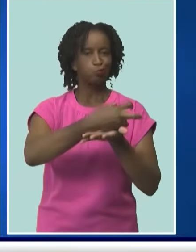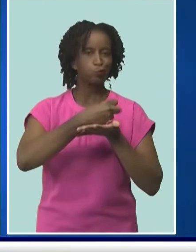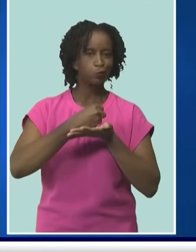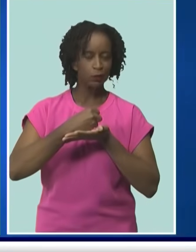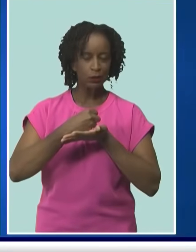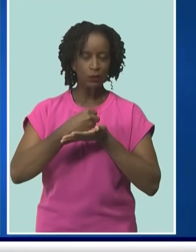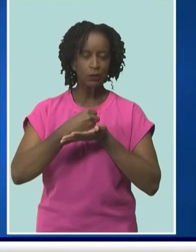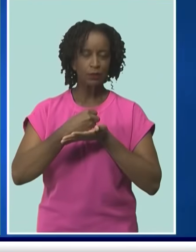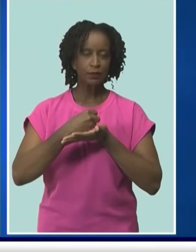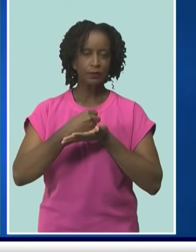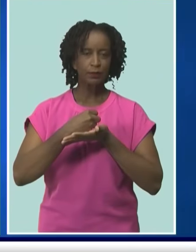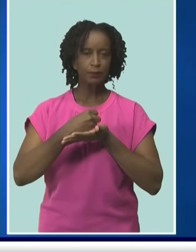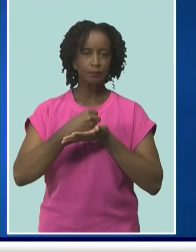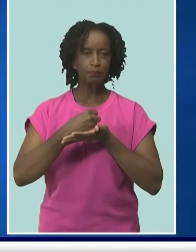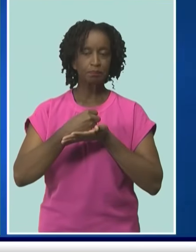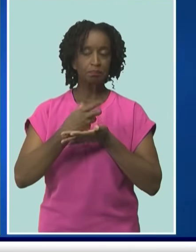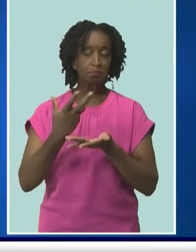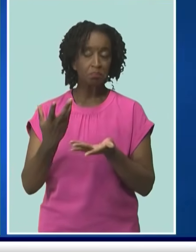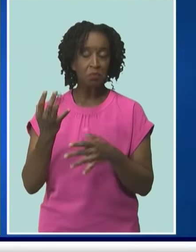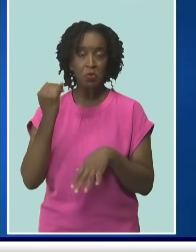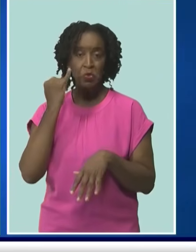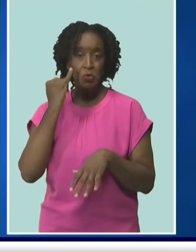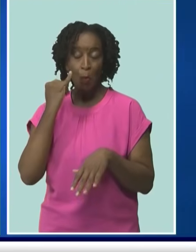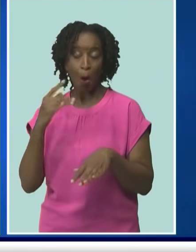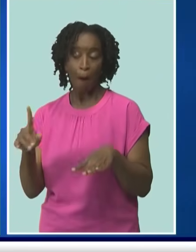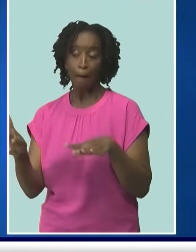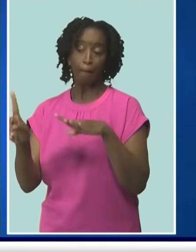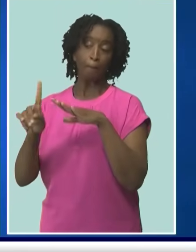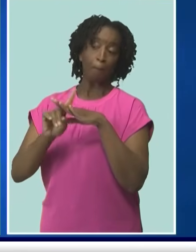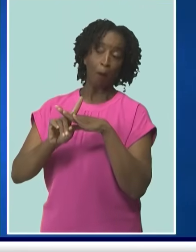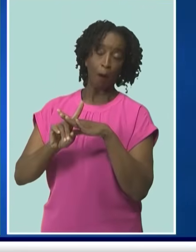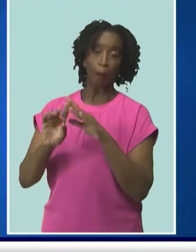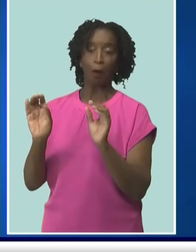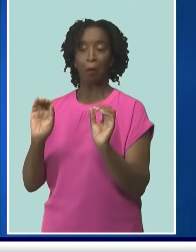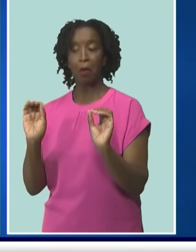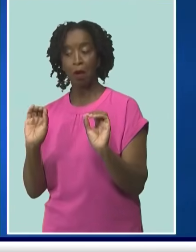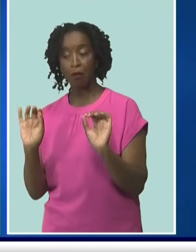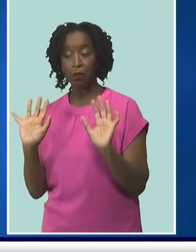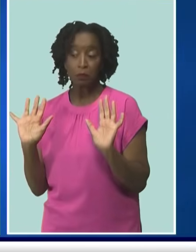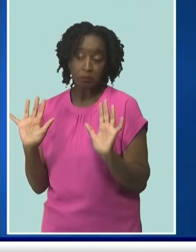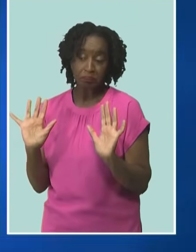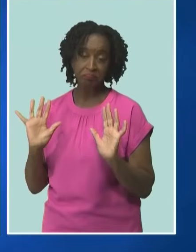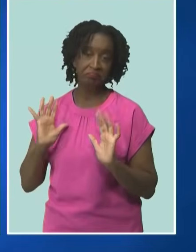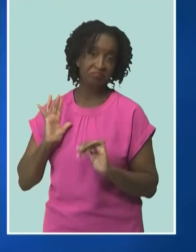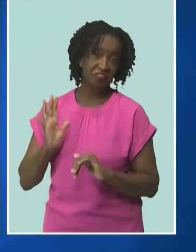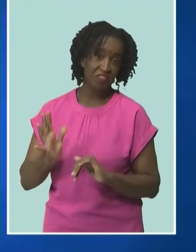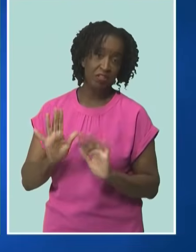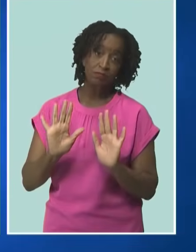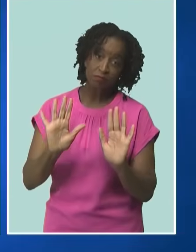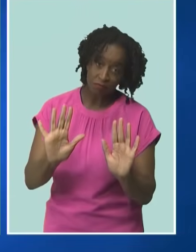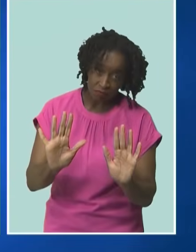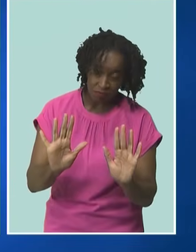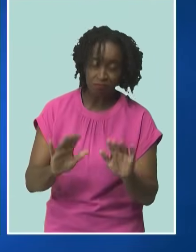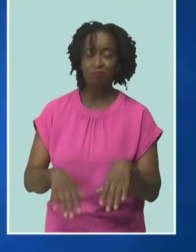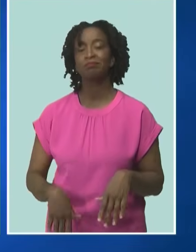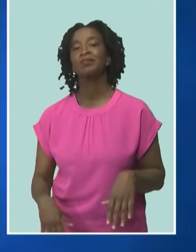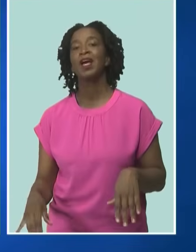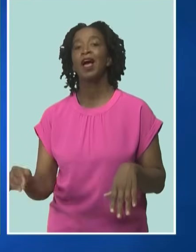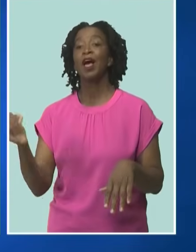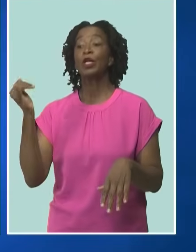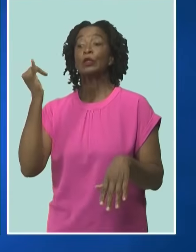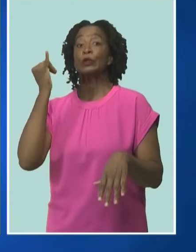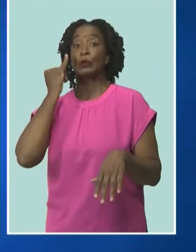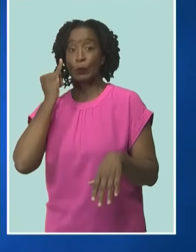if something doesn't happen, then I will make the most of that opportunity. It is only when something happens that I realize